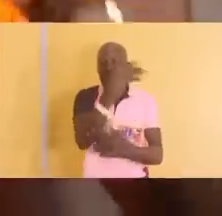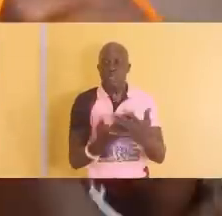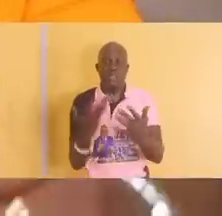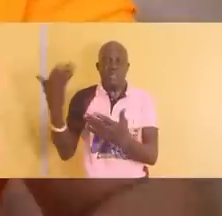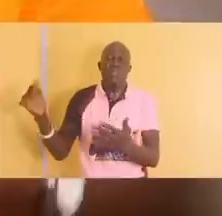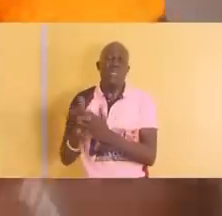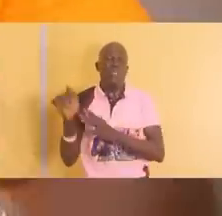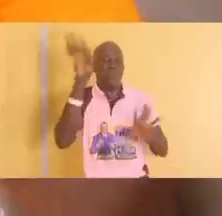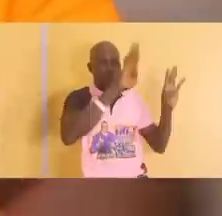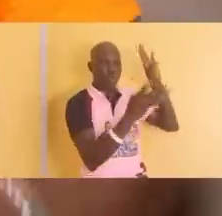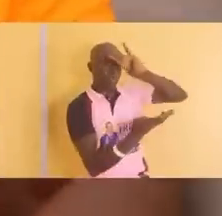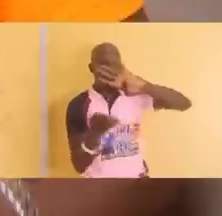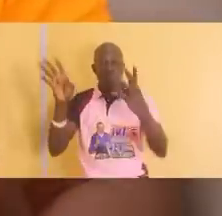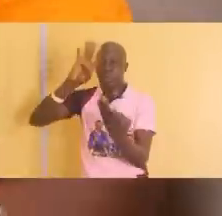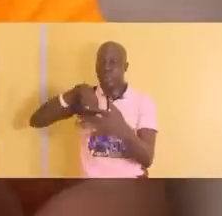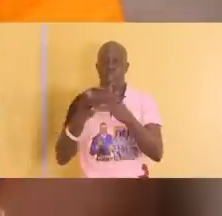are.